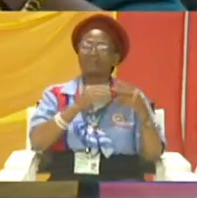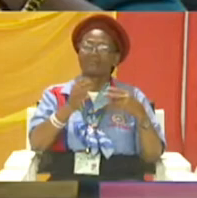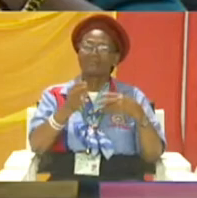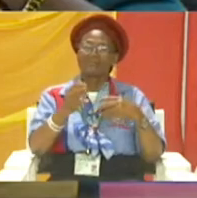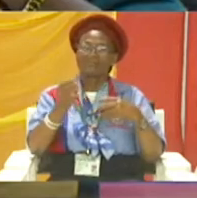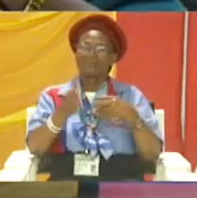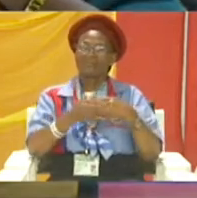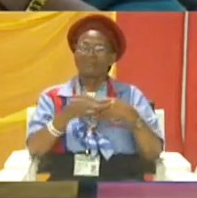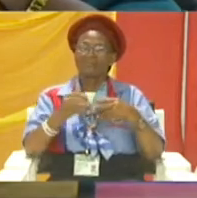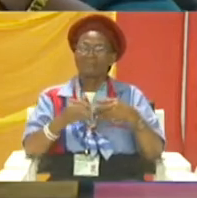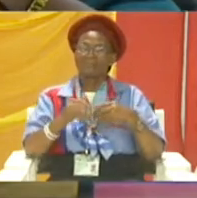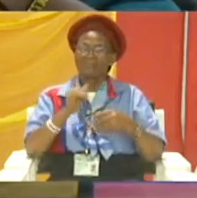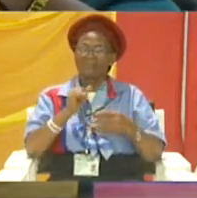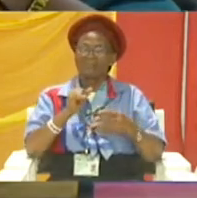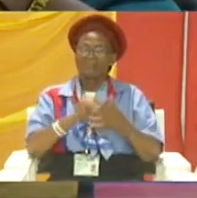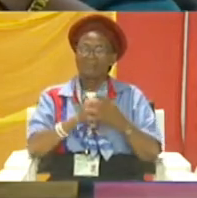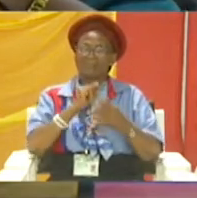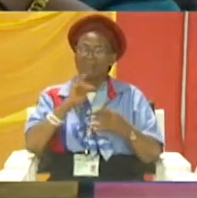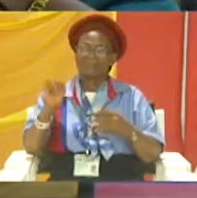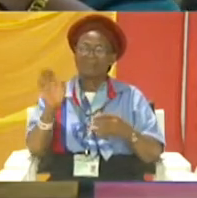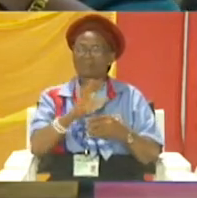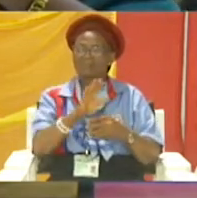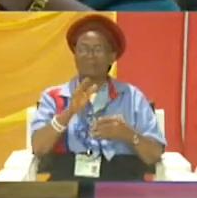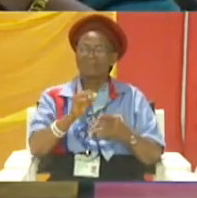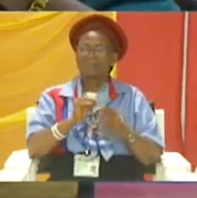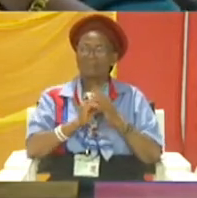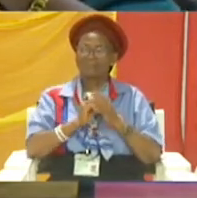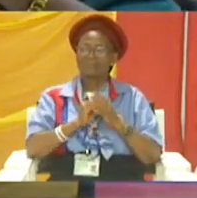your own choice. The